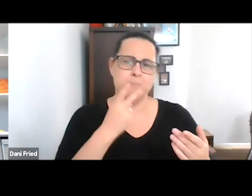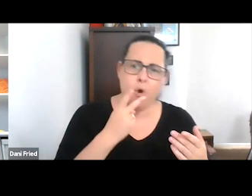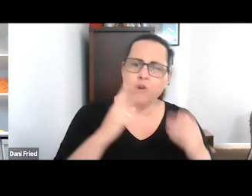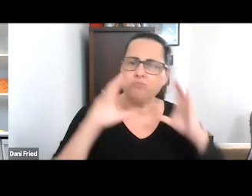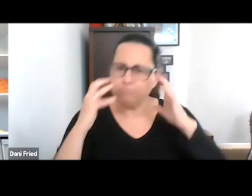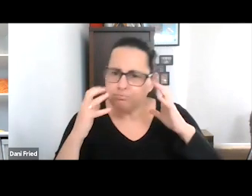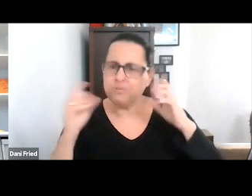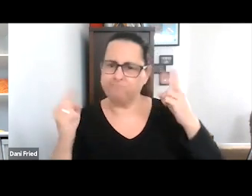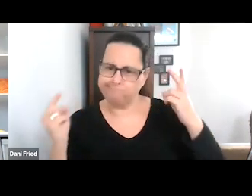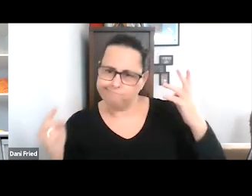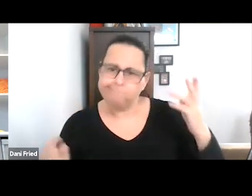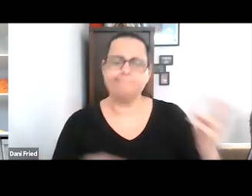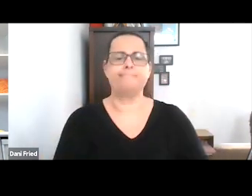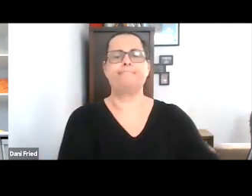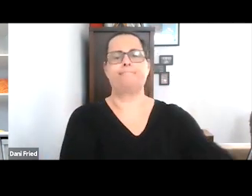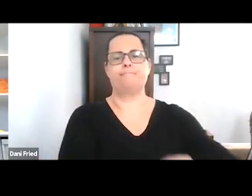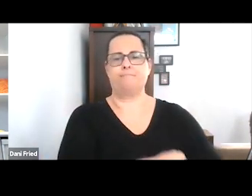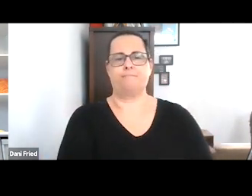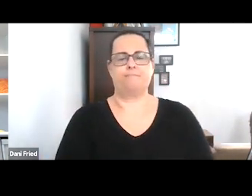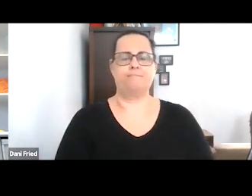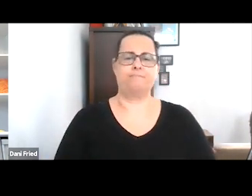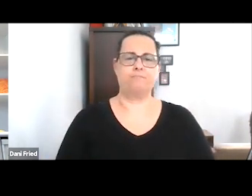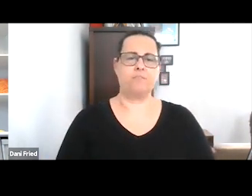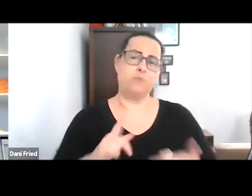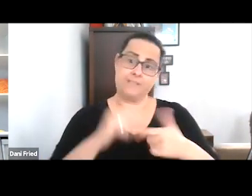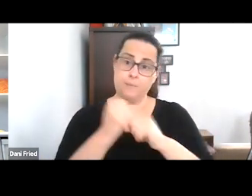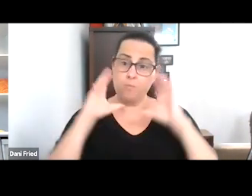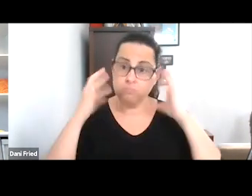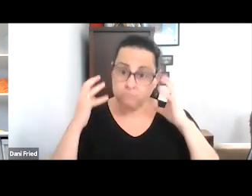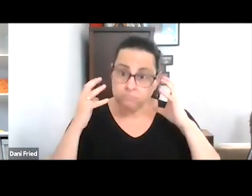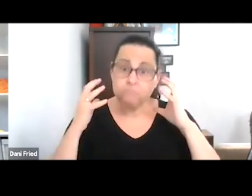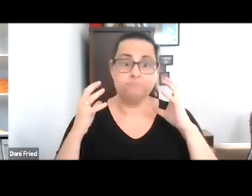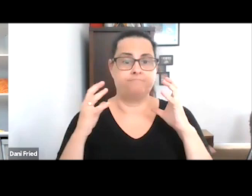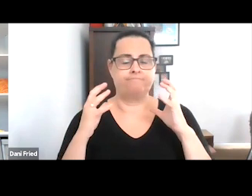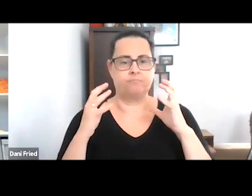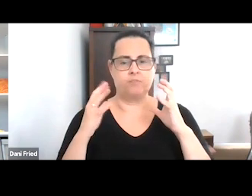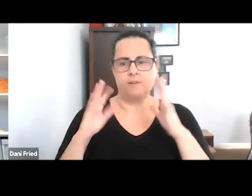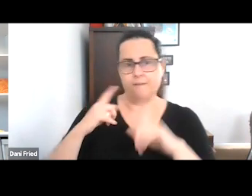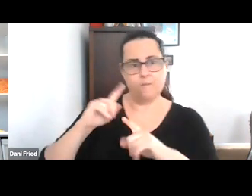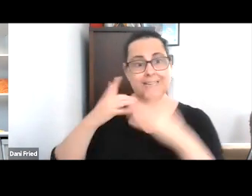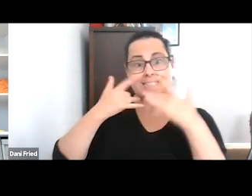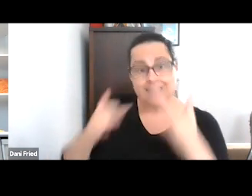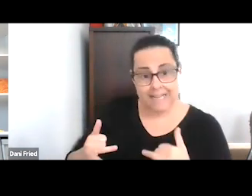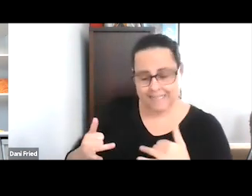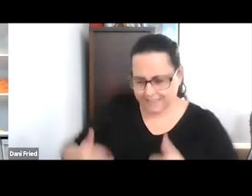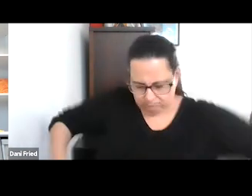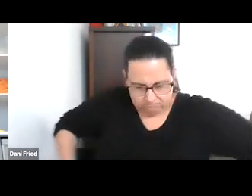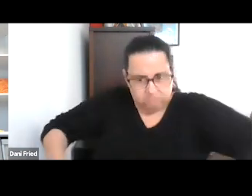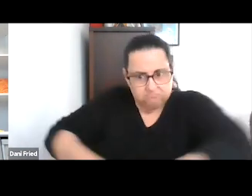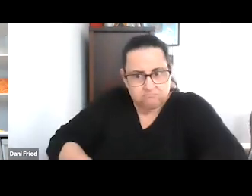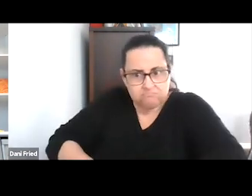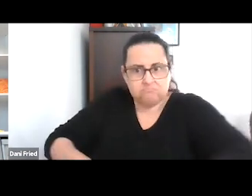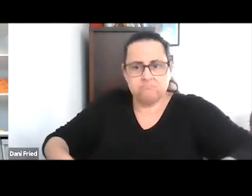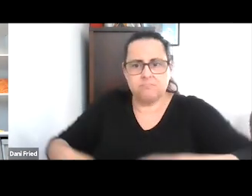of mentioned. I'll look at overweight. So with the assessing, it's measuring waist circumference and weight